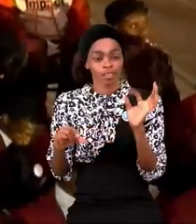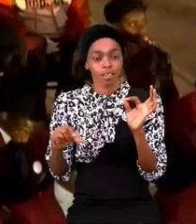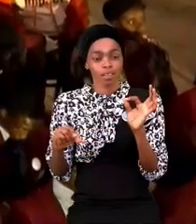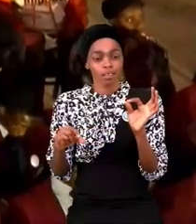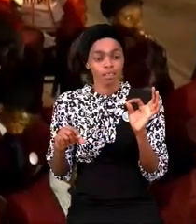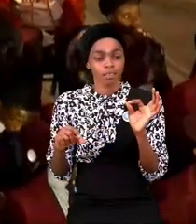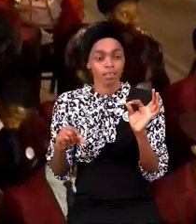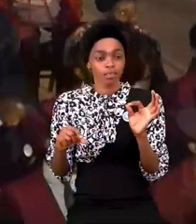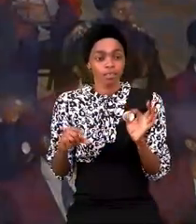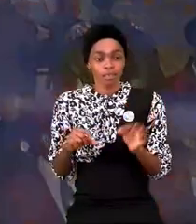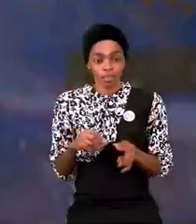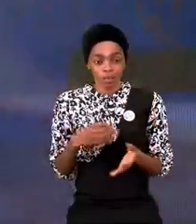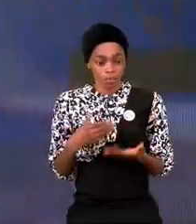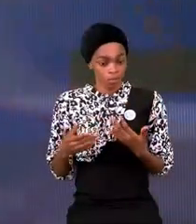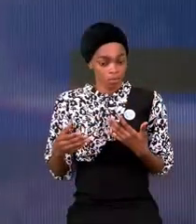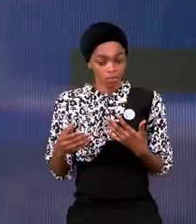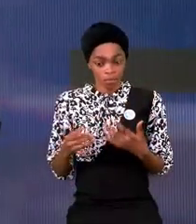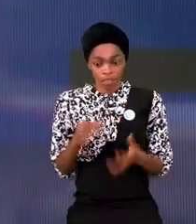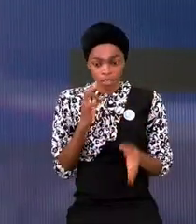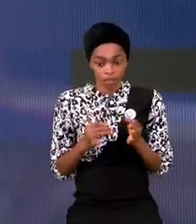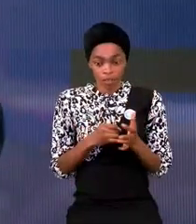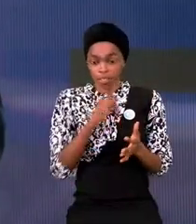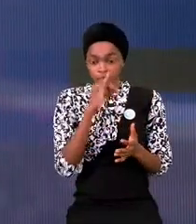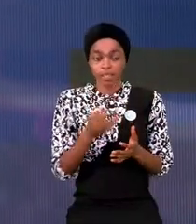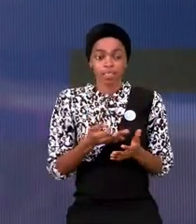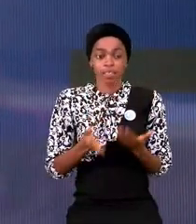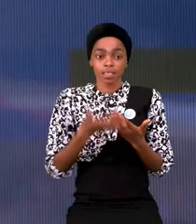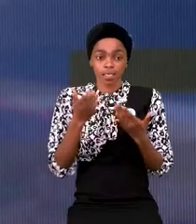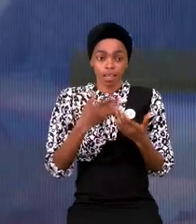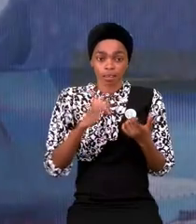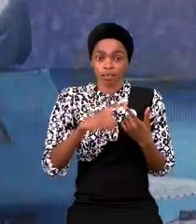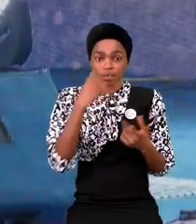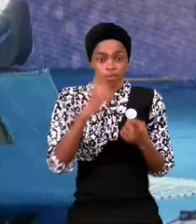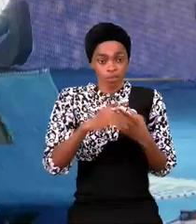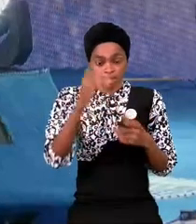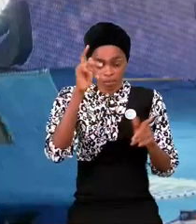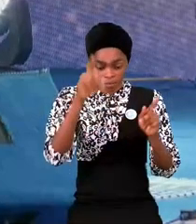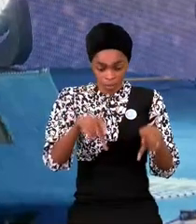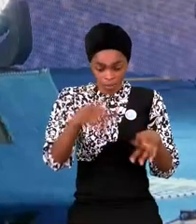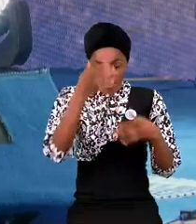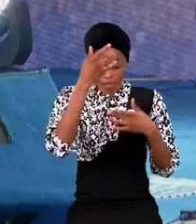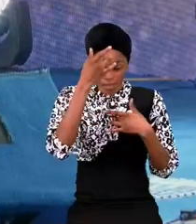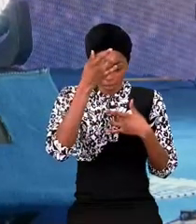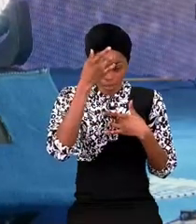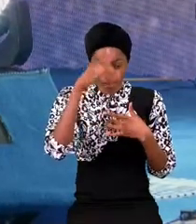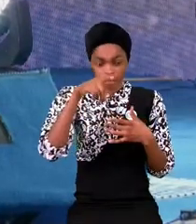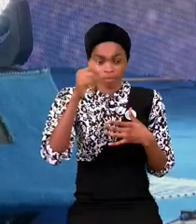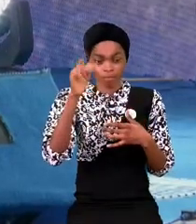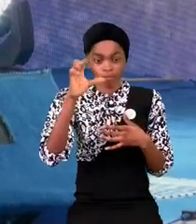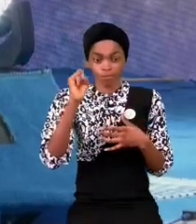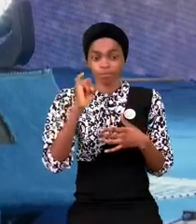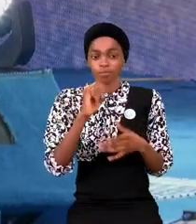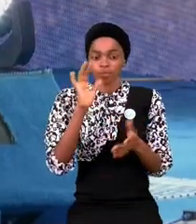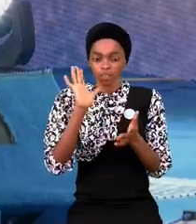thy sins be forgiven thee, or to say, arise, take up thy bed,